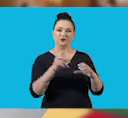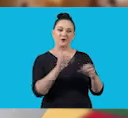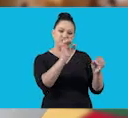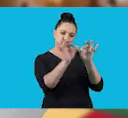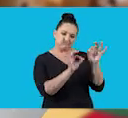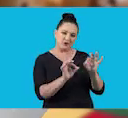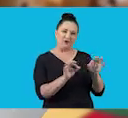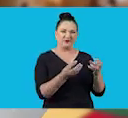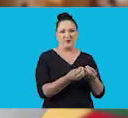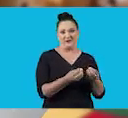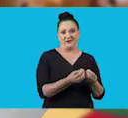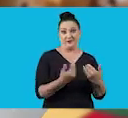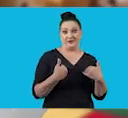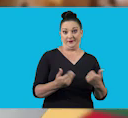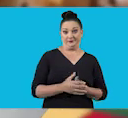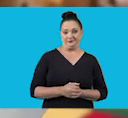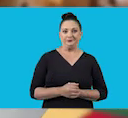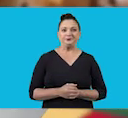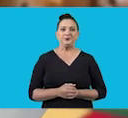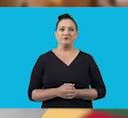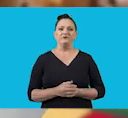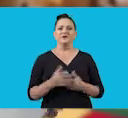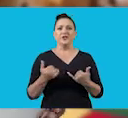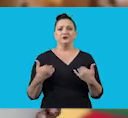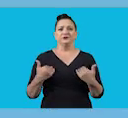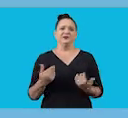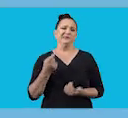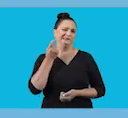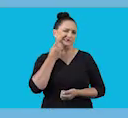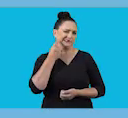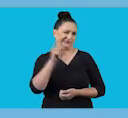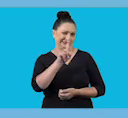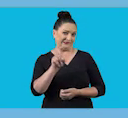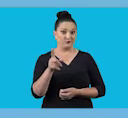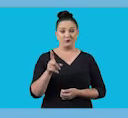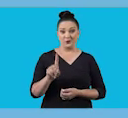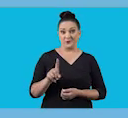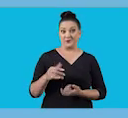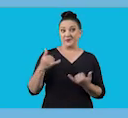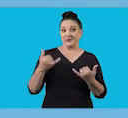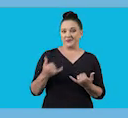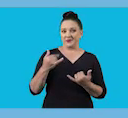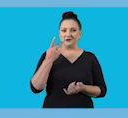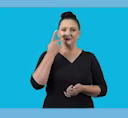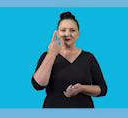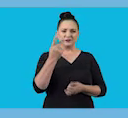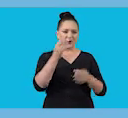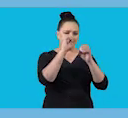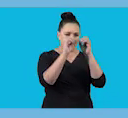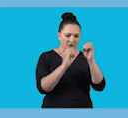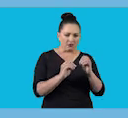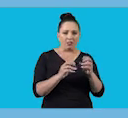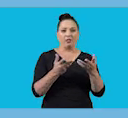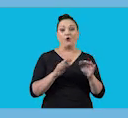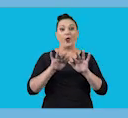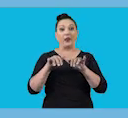particle model of matter. So let's begin. So we're going to start off with an easy question whereby now we're going